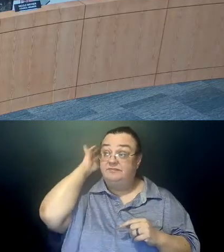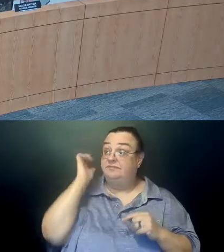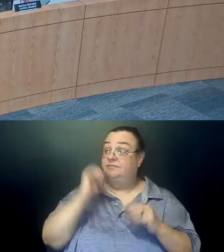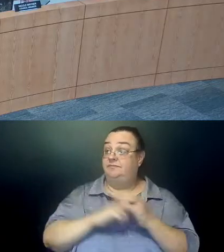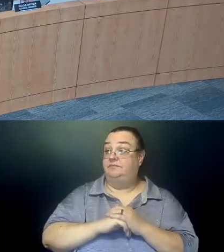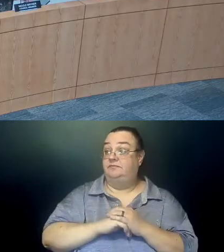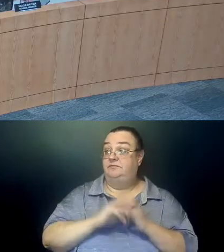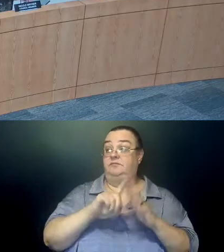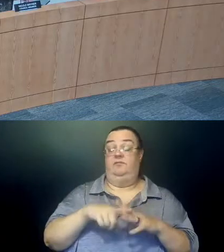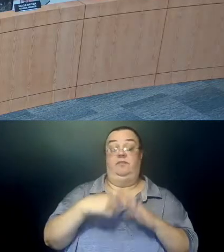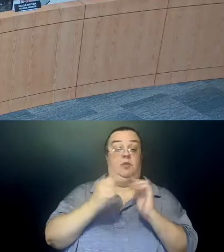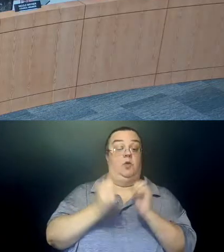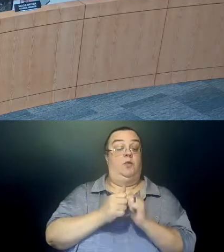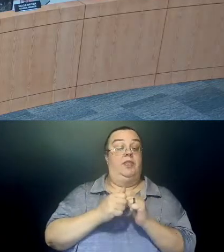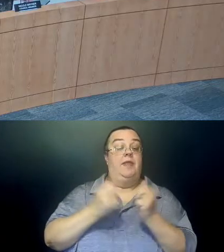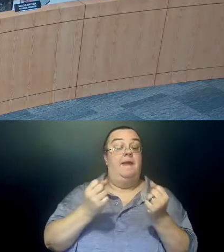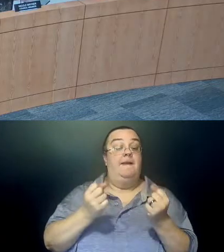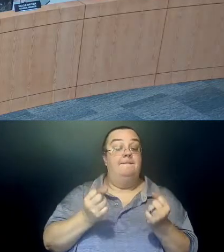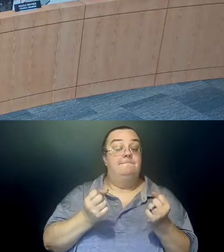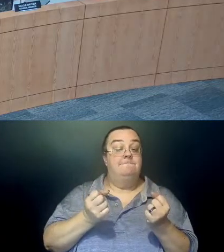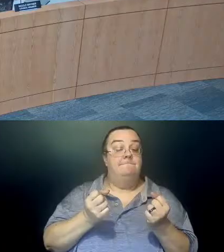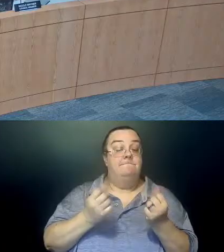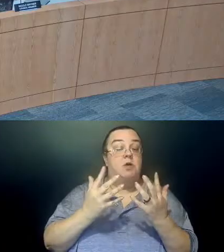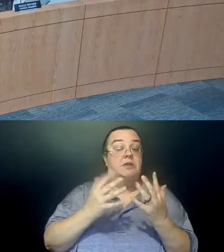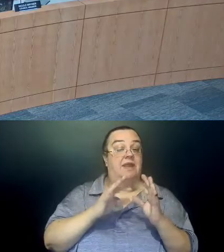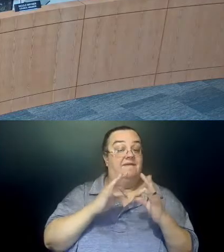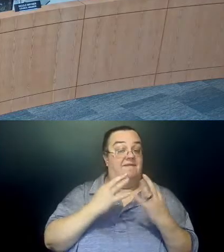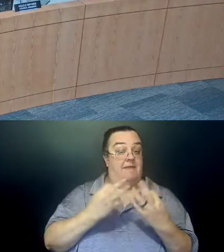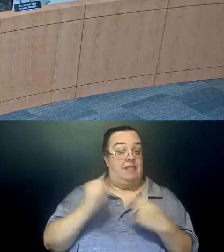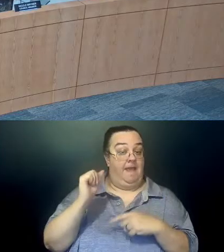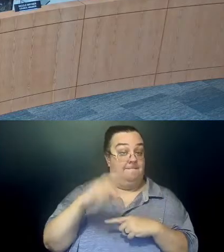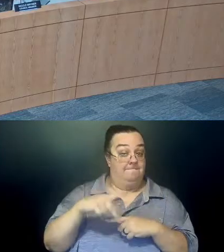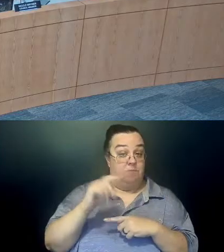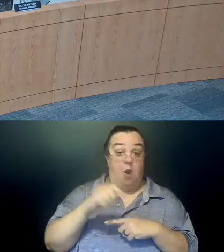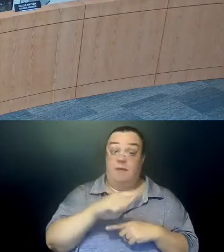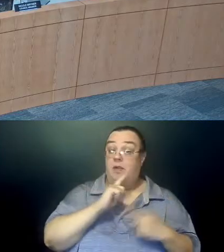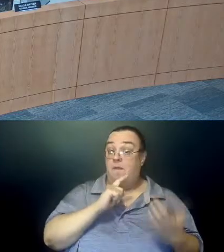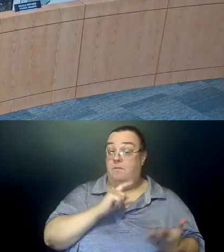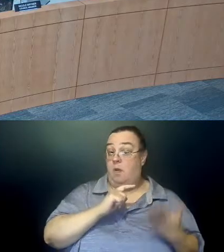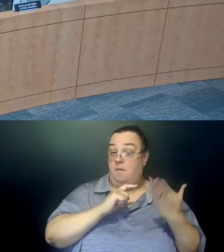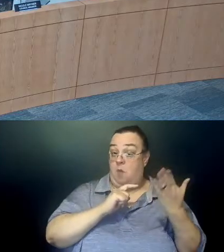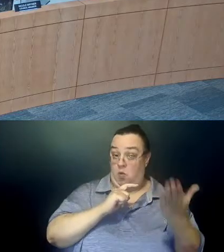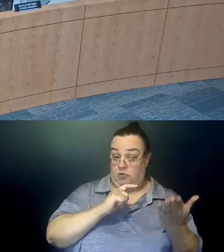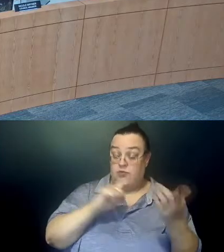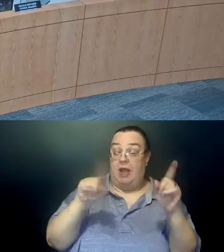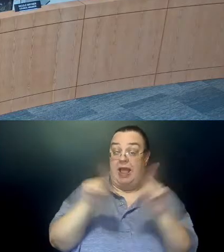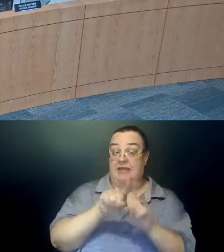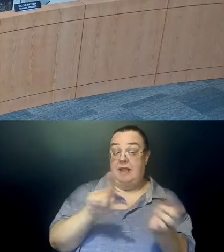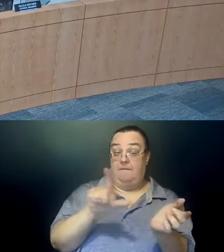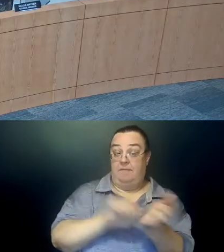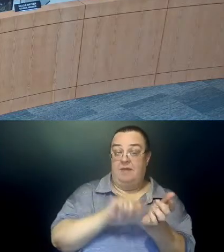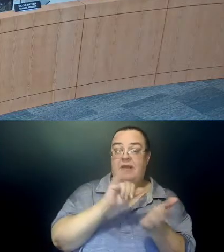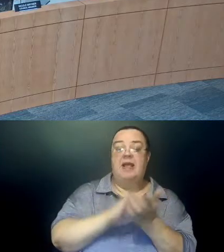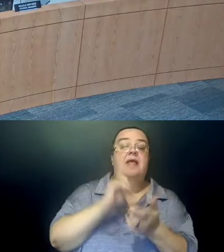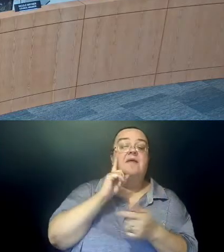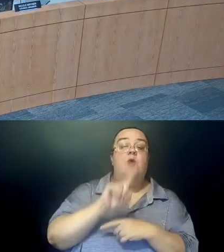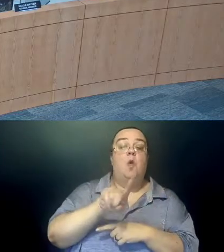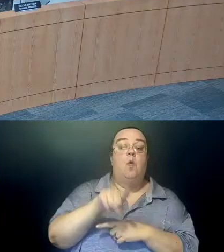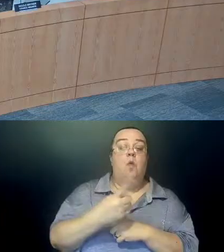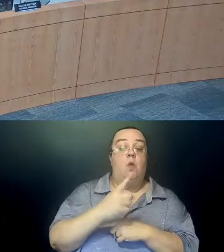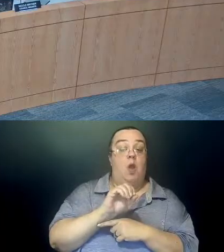the multifamily apartments, the proposal as published is for